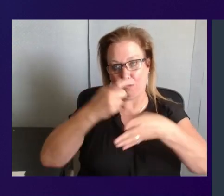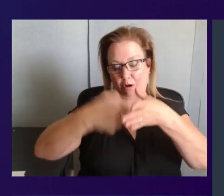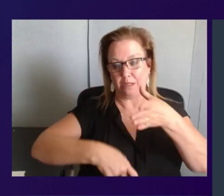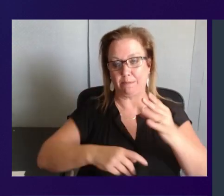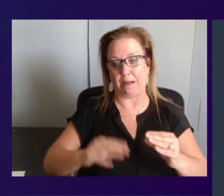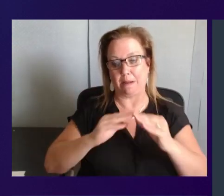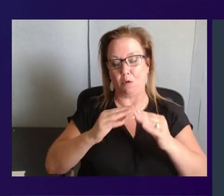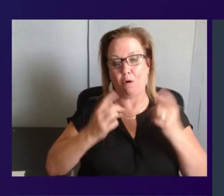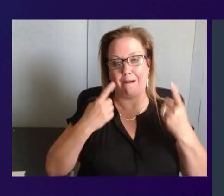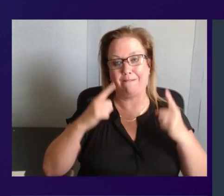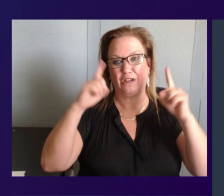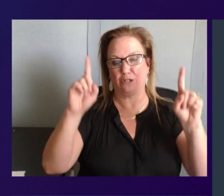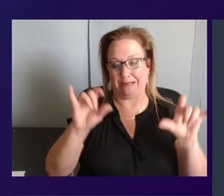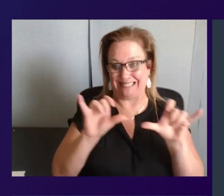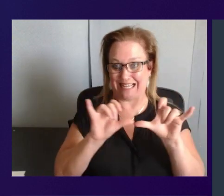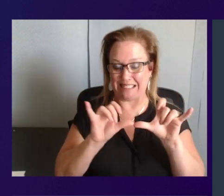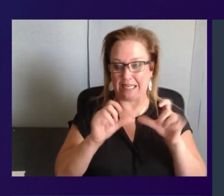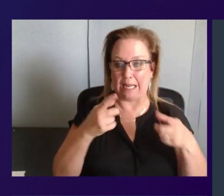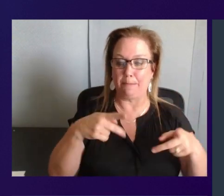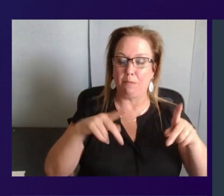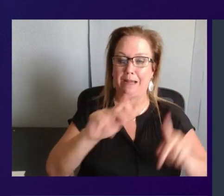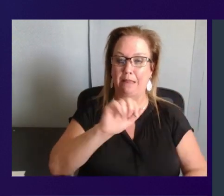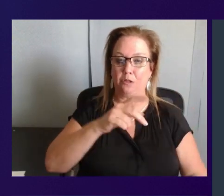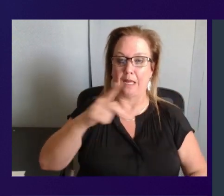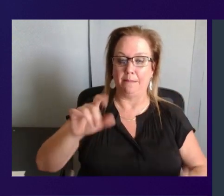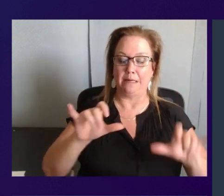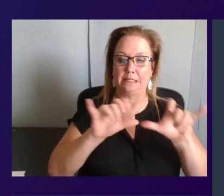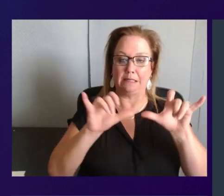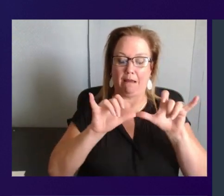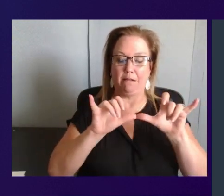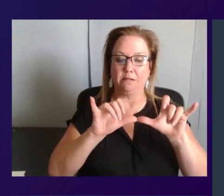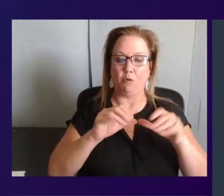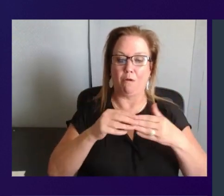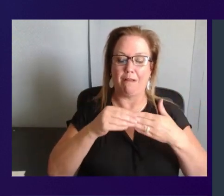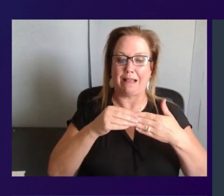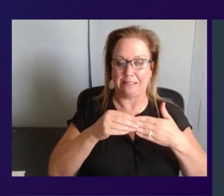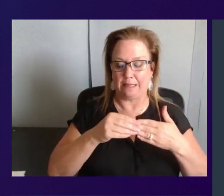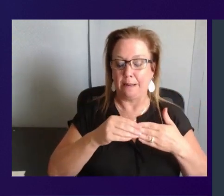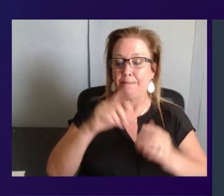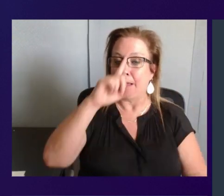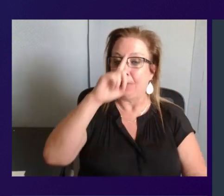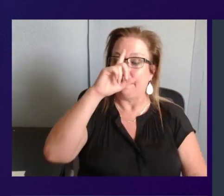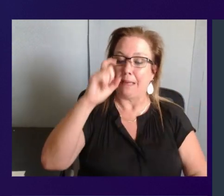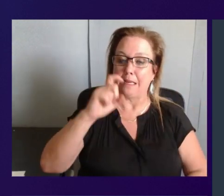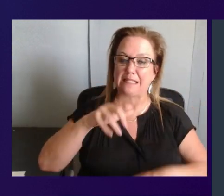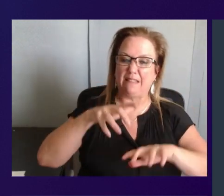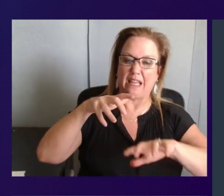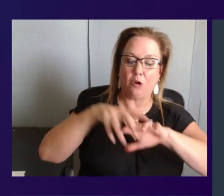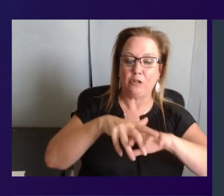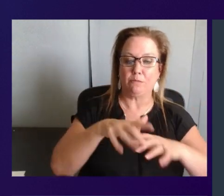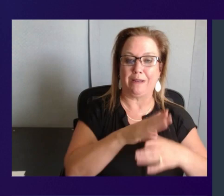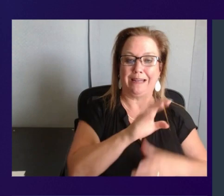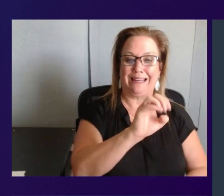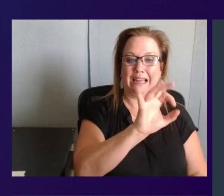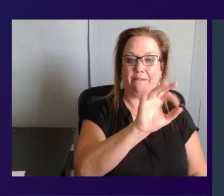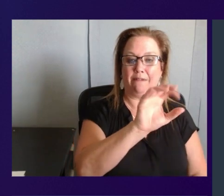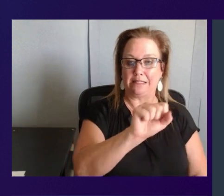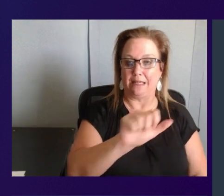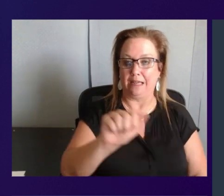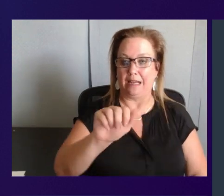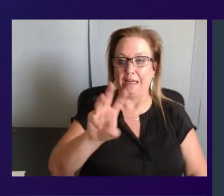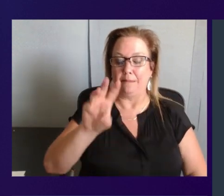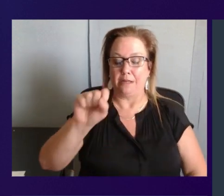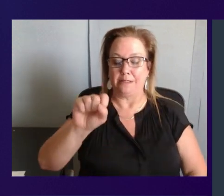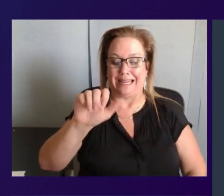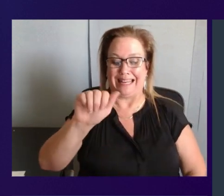efficient about sizing and allowing those apps to scale more elastically. Because of the native integrations between EFS and both Amazon